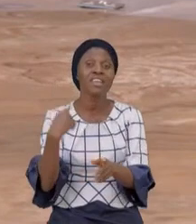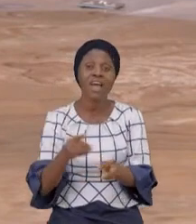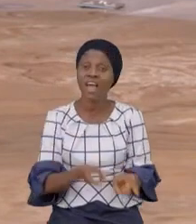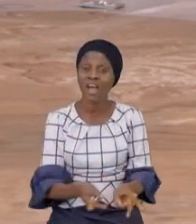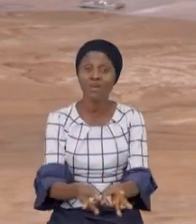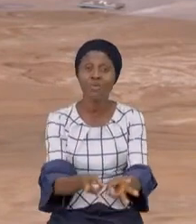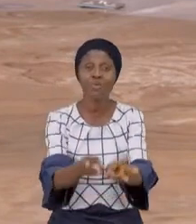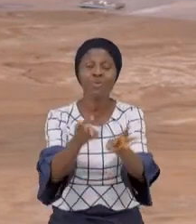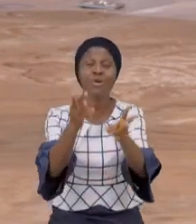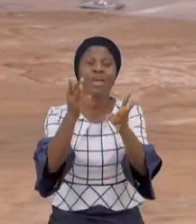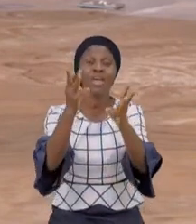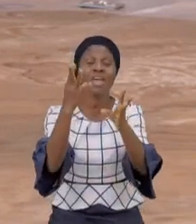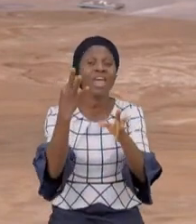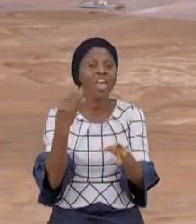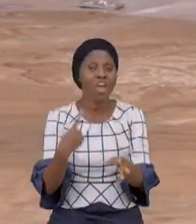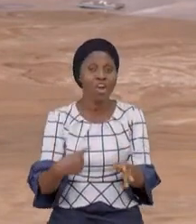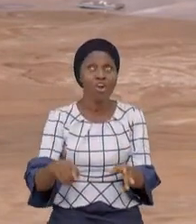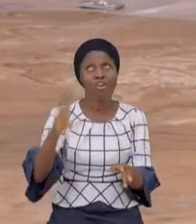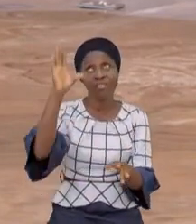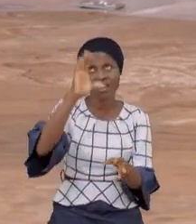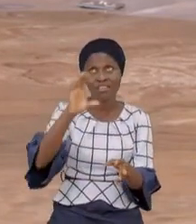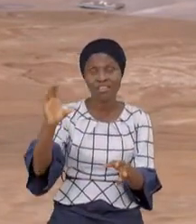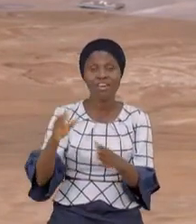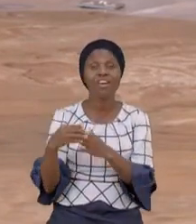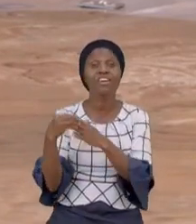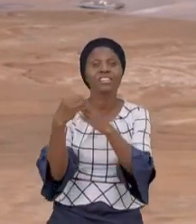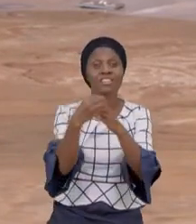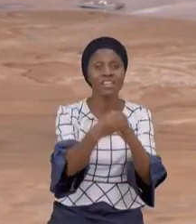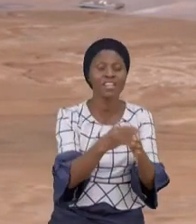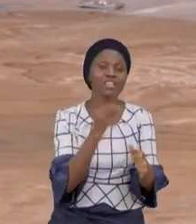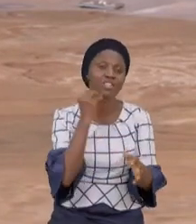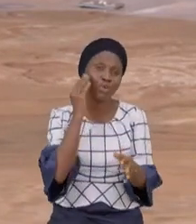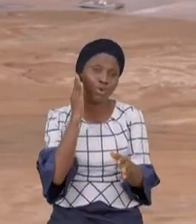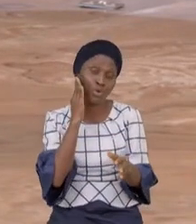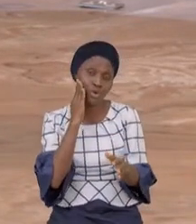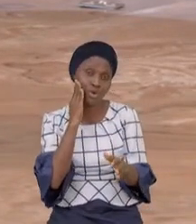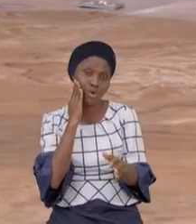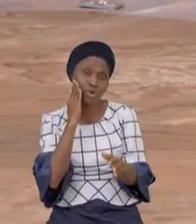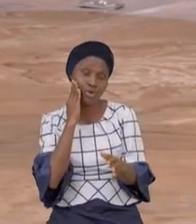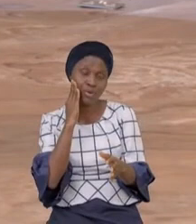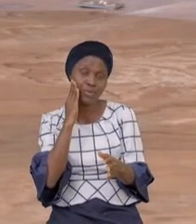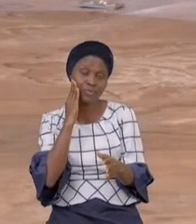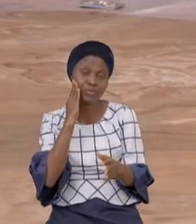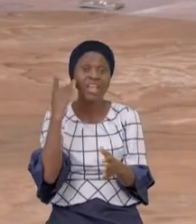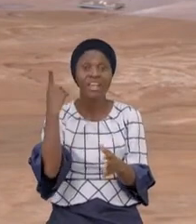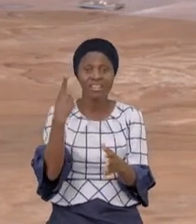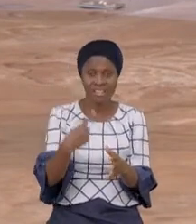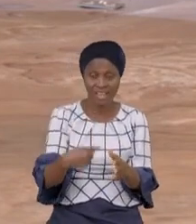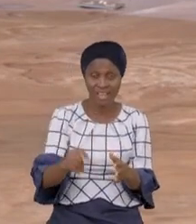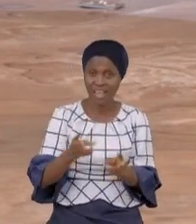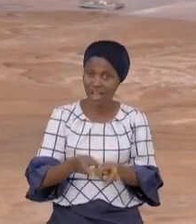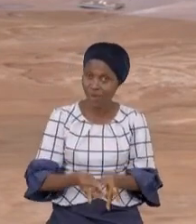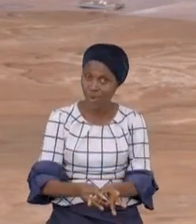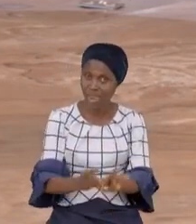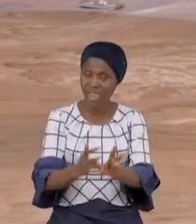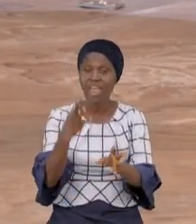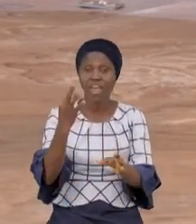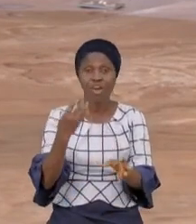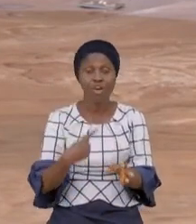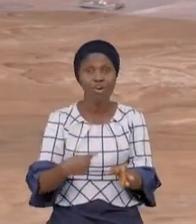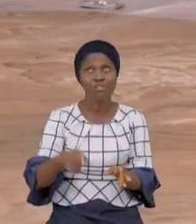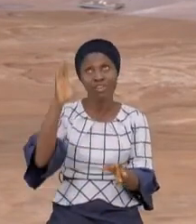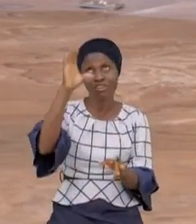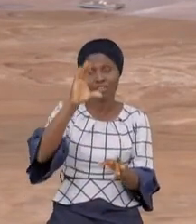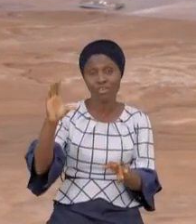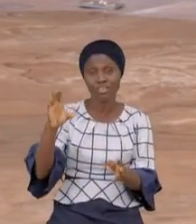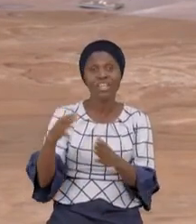the way of the cross, Litum, Litum, the way